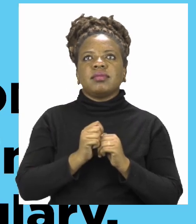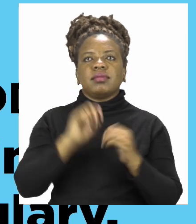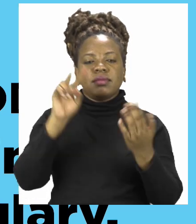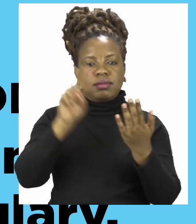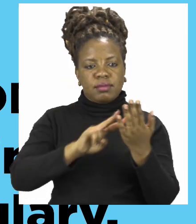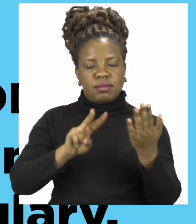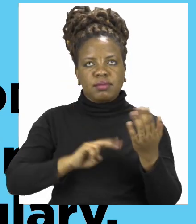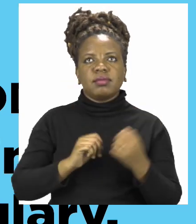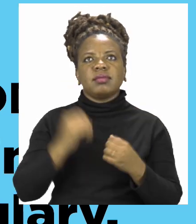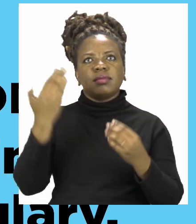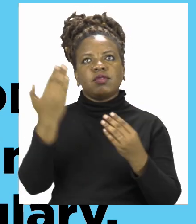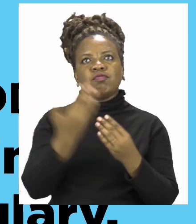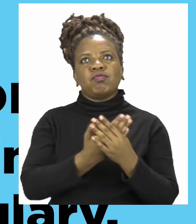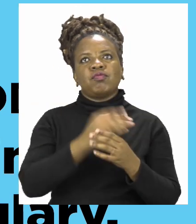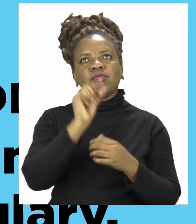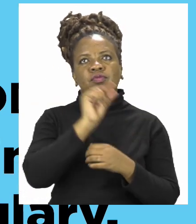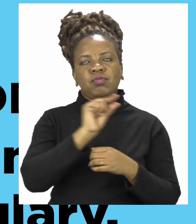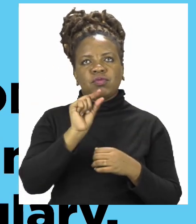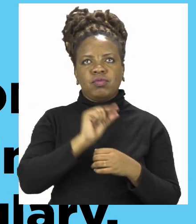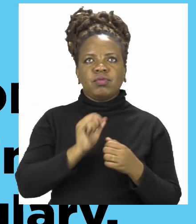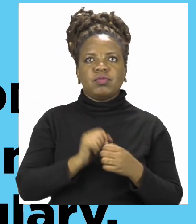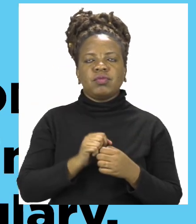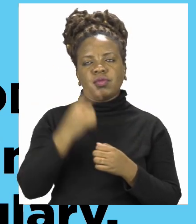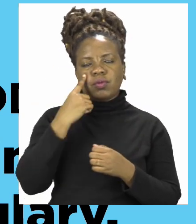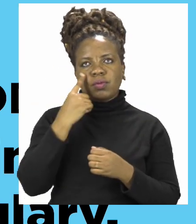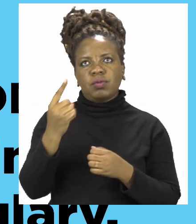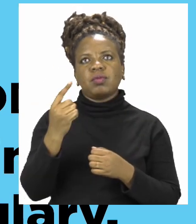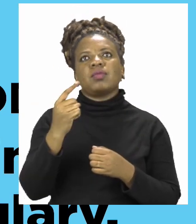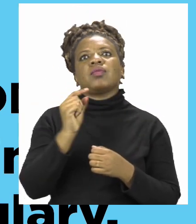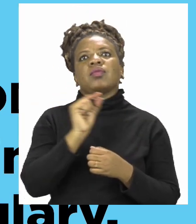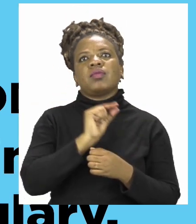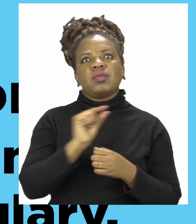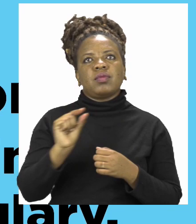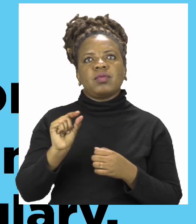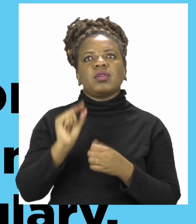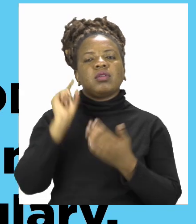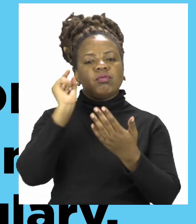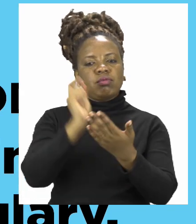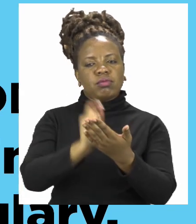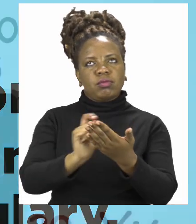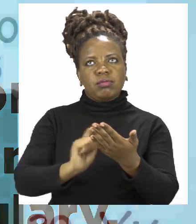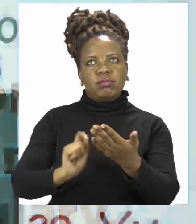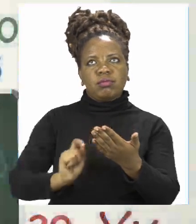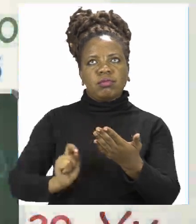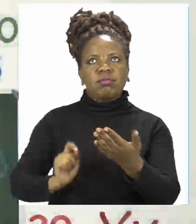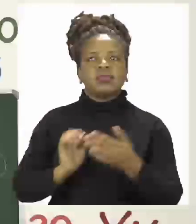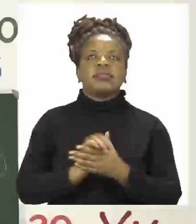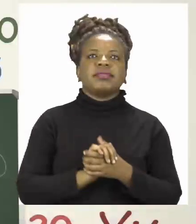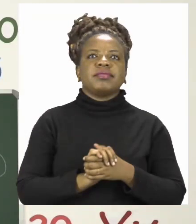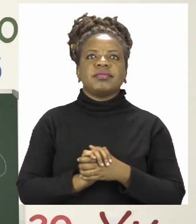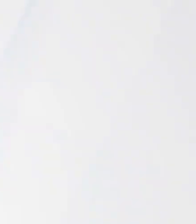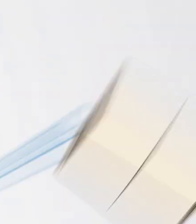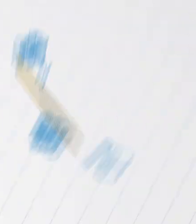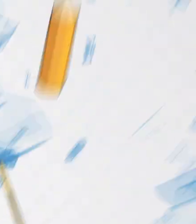reading, vocabulary, sight words, and creative writing.